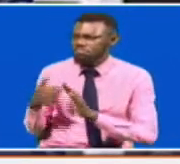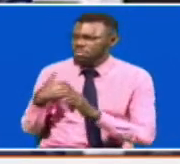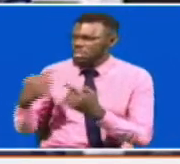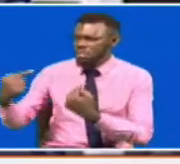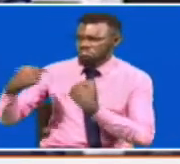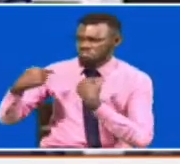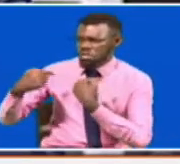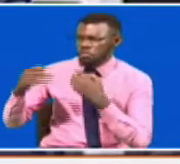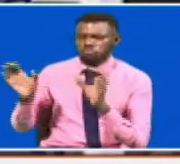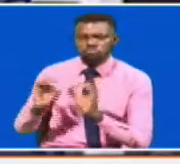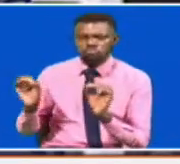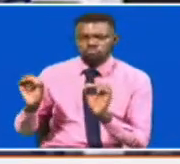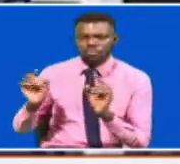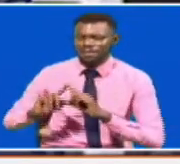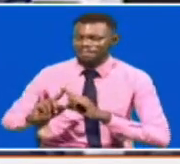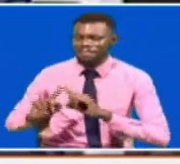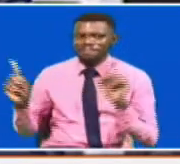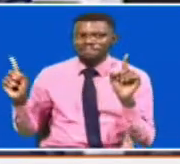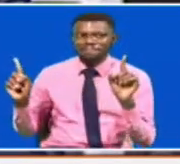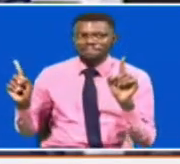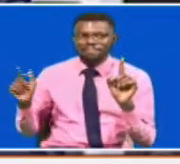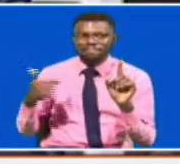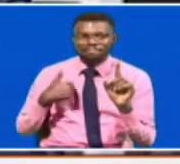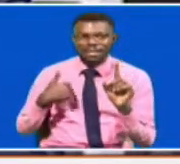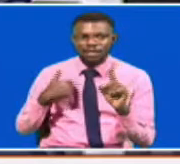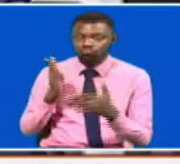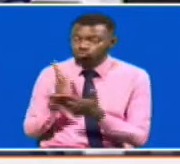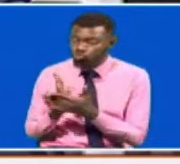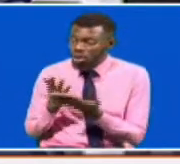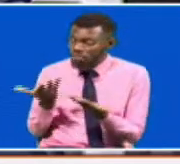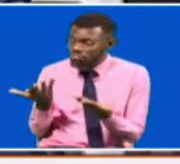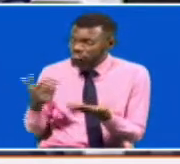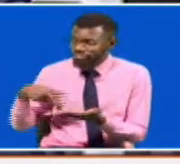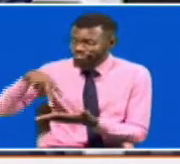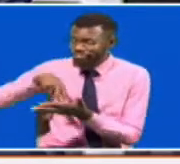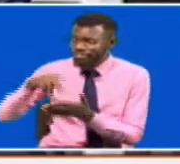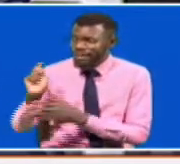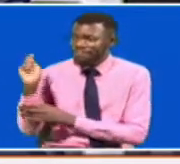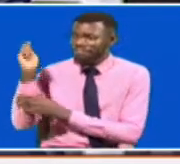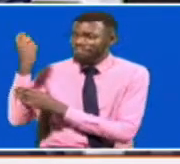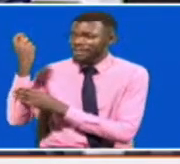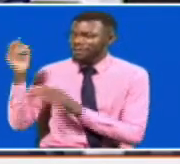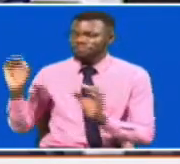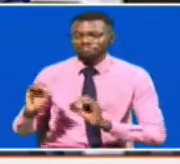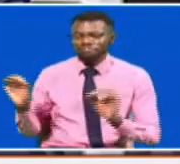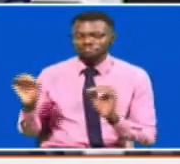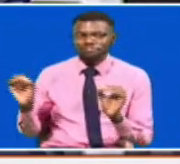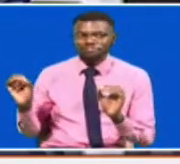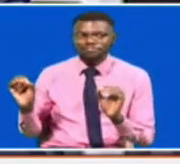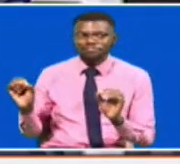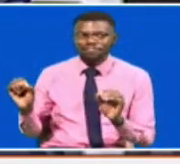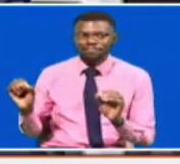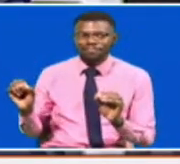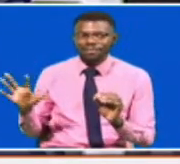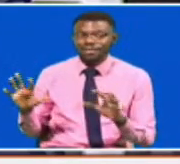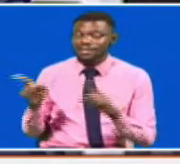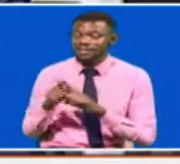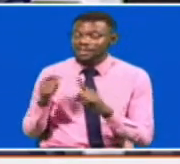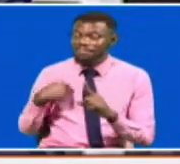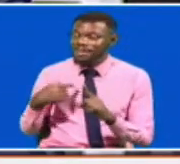However, I was not the candidate, and I have also indicated